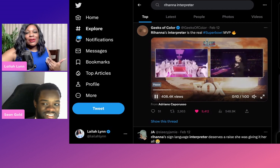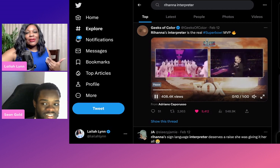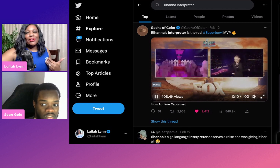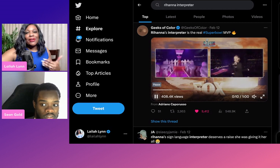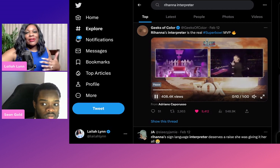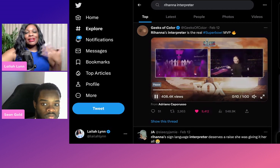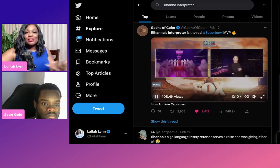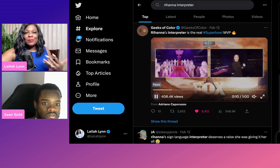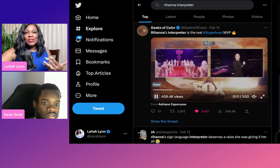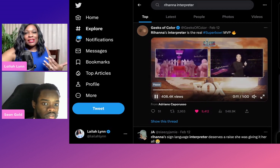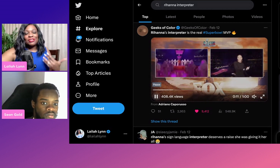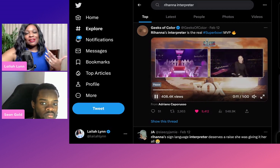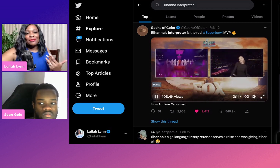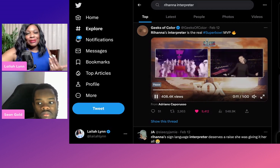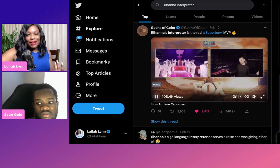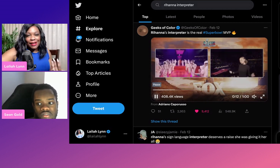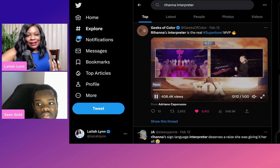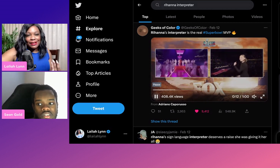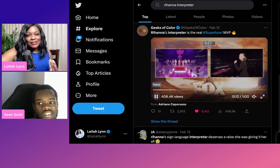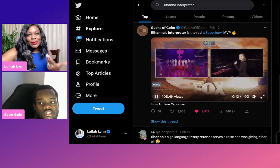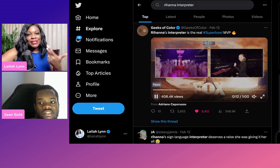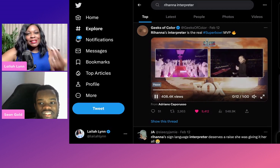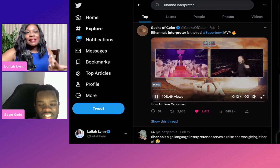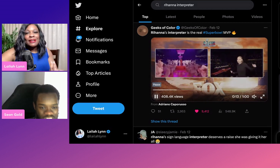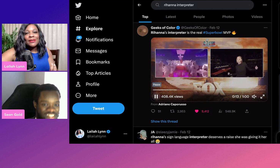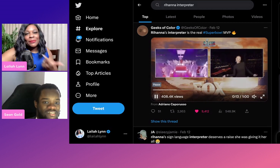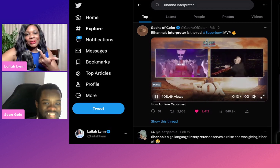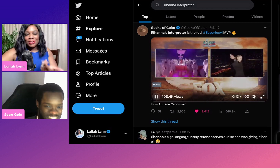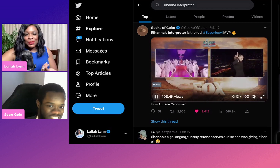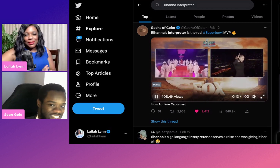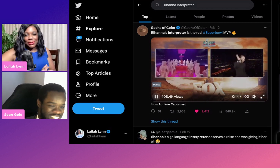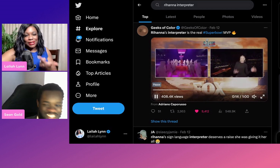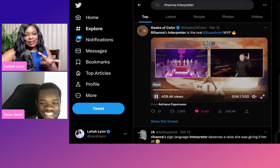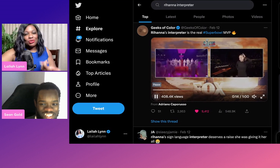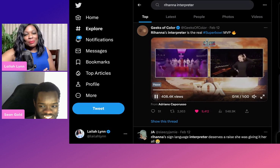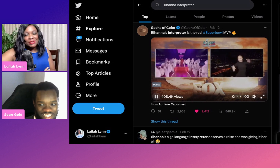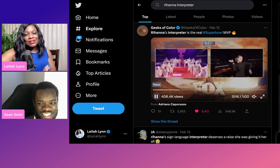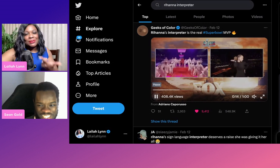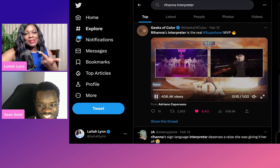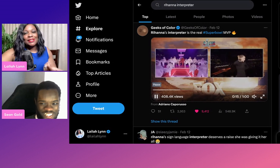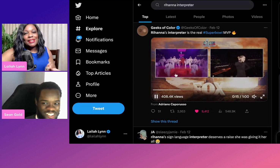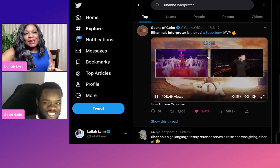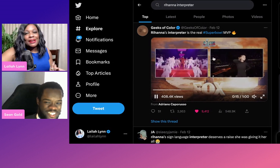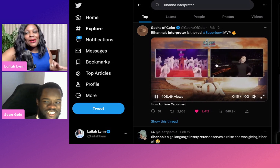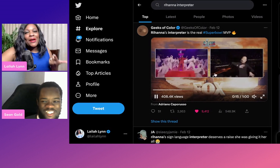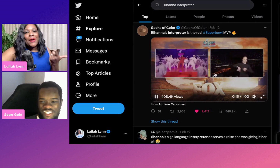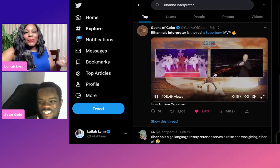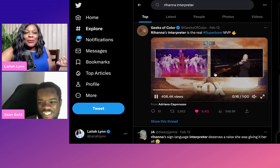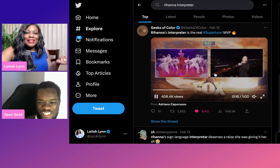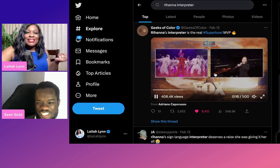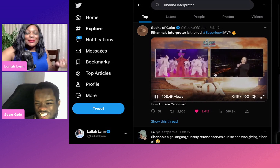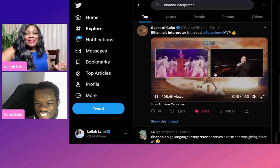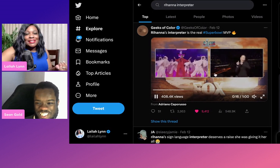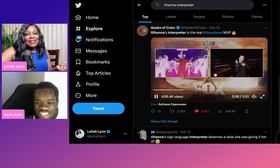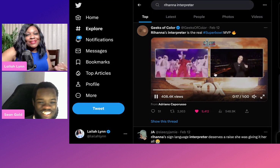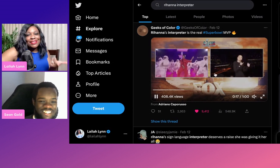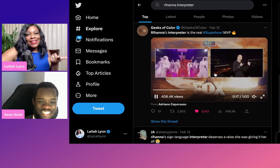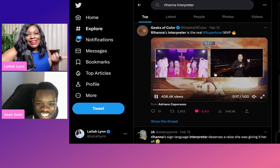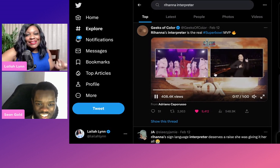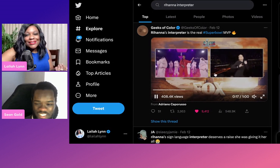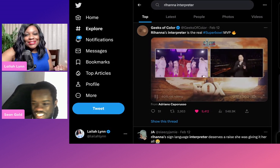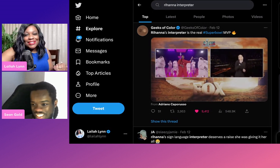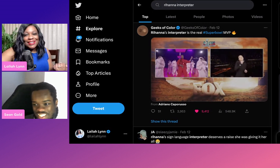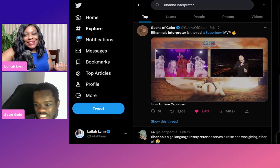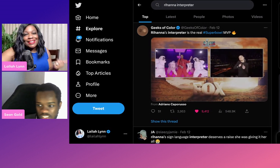to her interpretation of Rihanna. So we see here what she was doing. In case you missed it, you can see here what she was given,